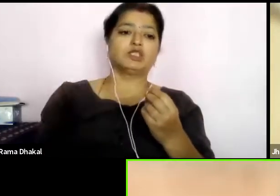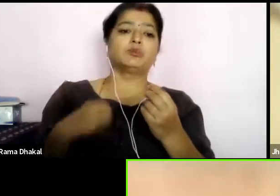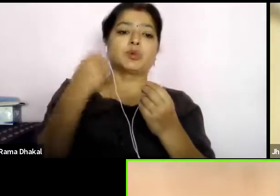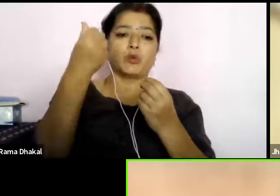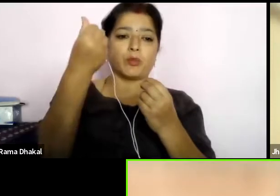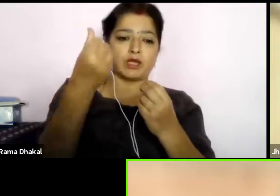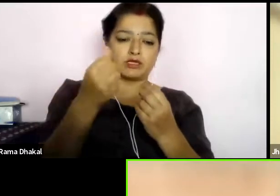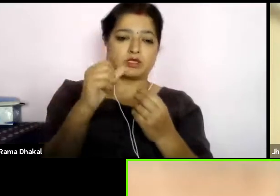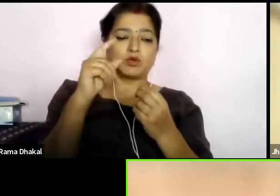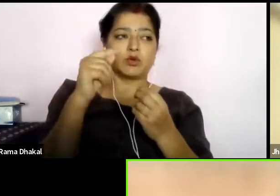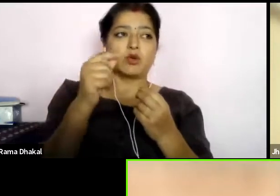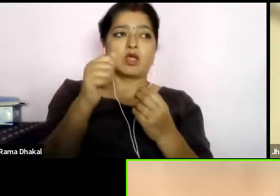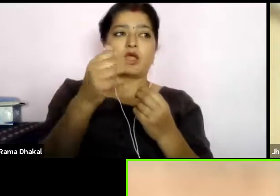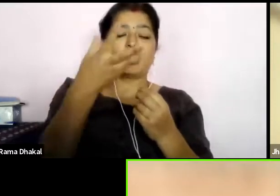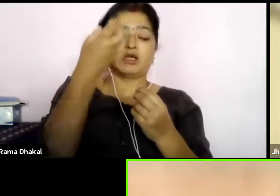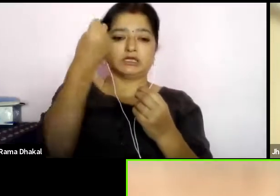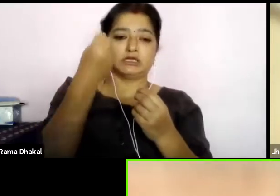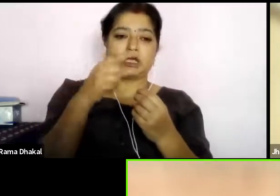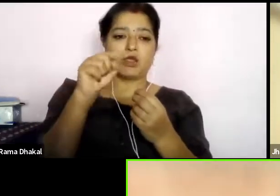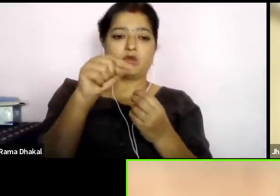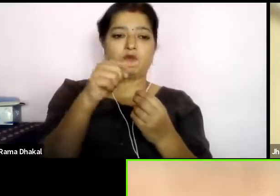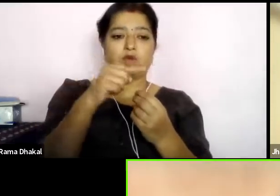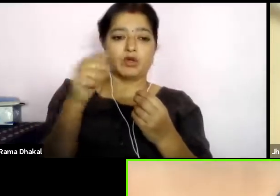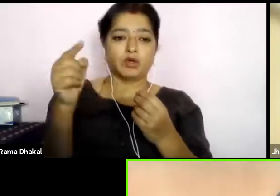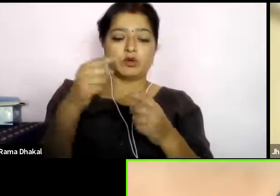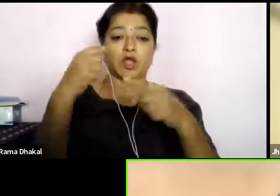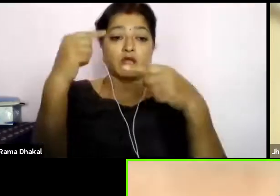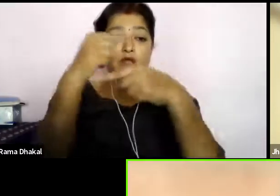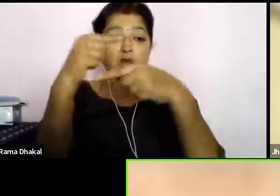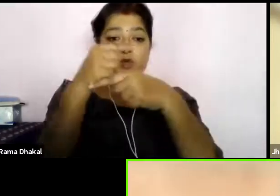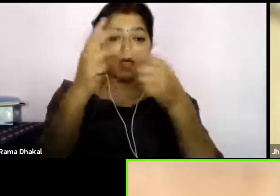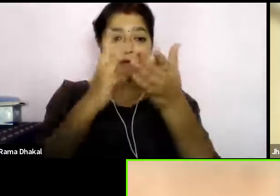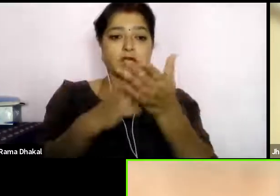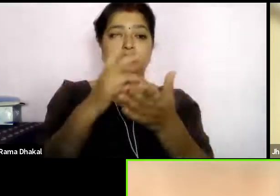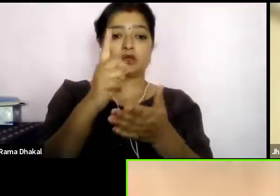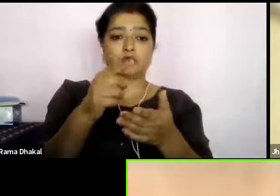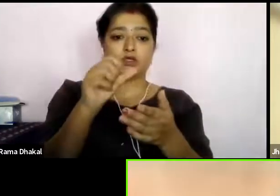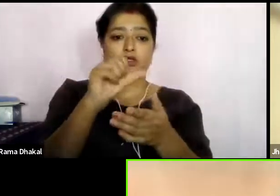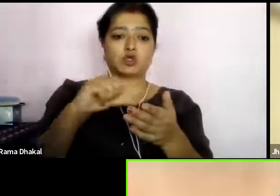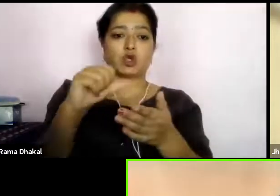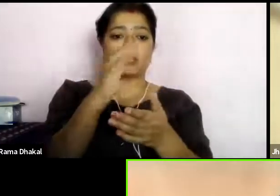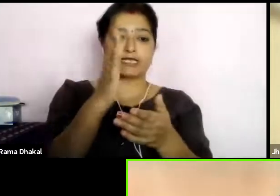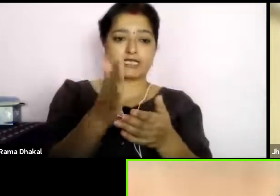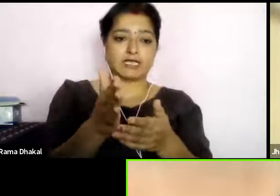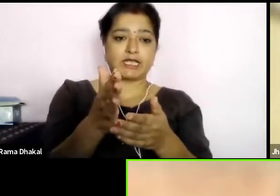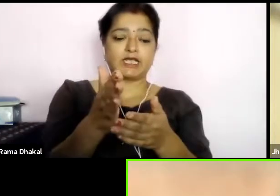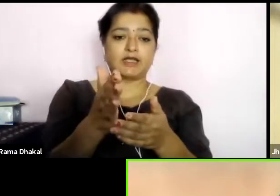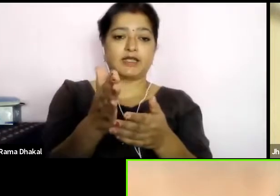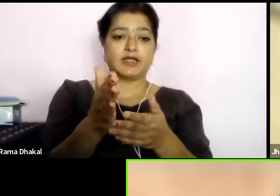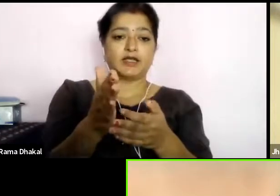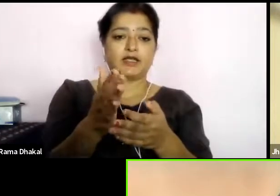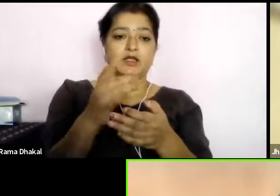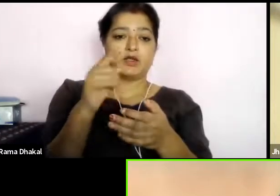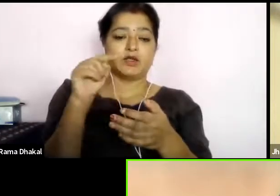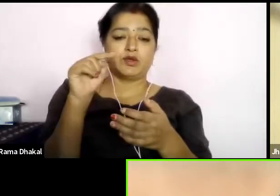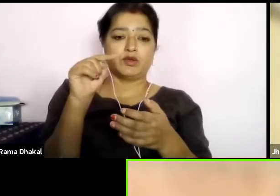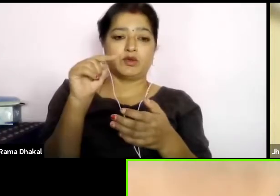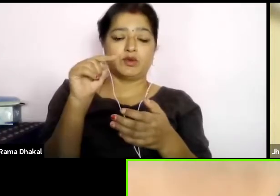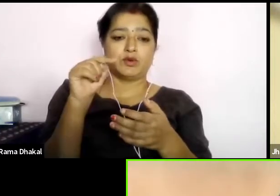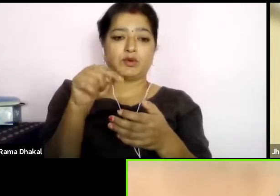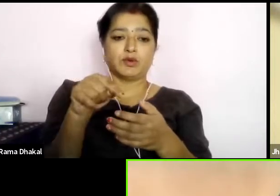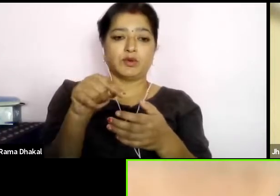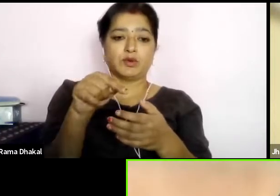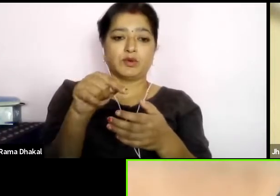clearly outlines the impact of the climate change during the COVID and how the livelihood is been directly